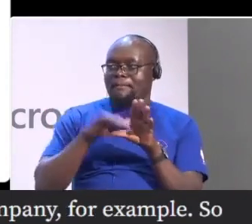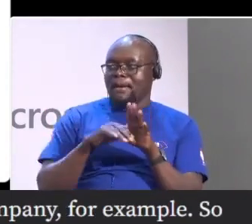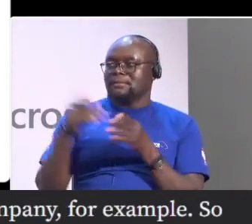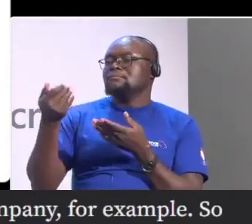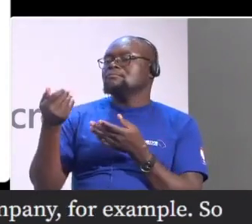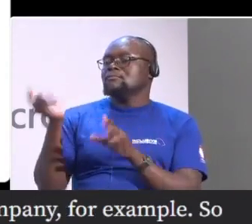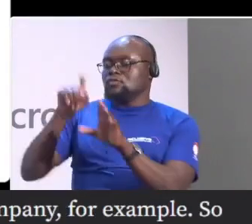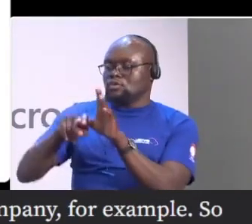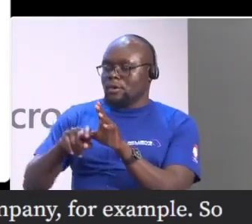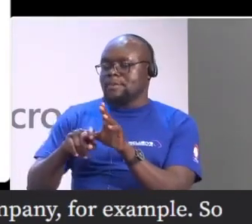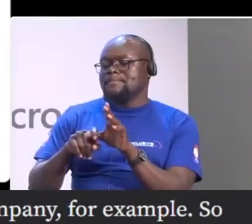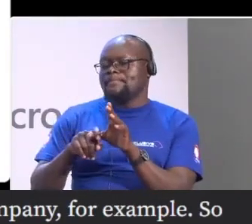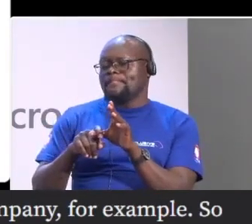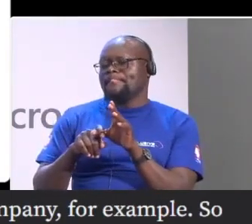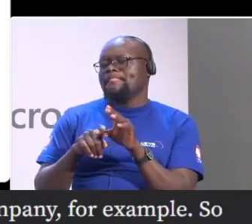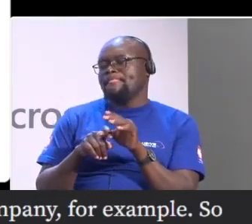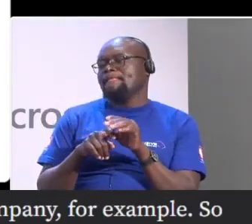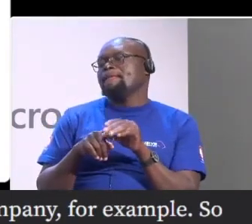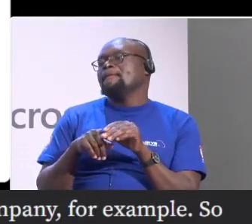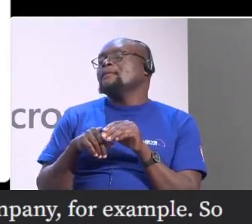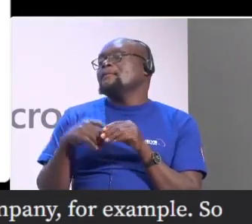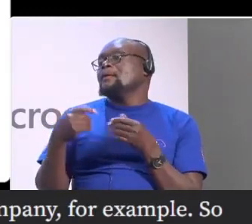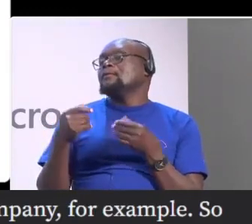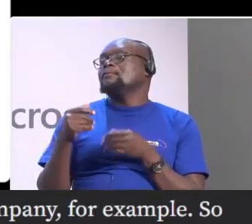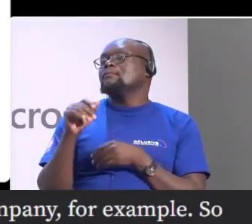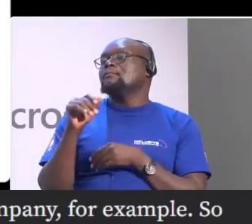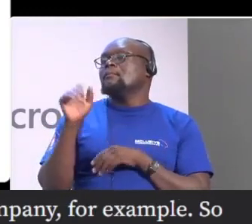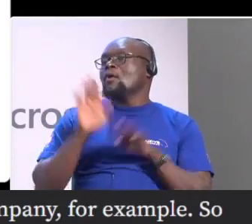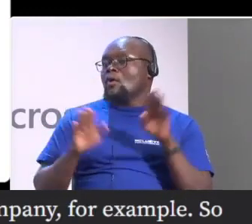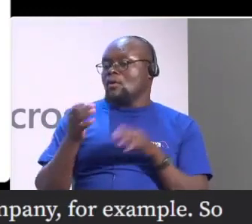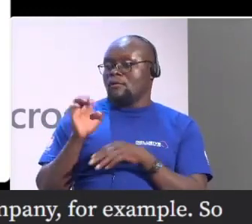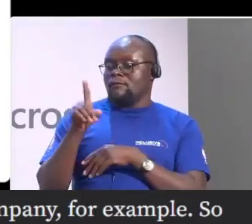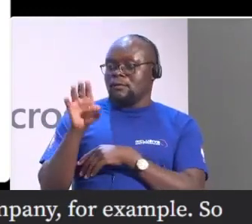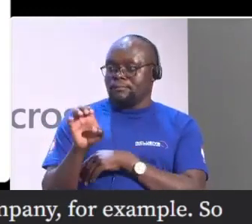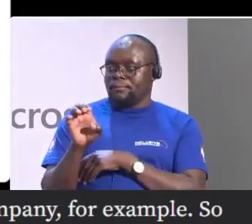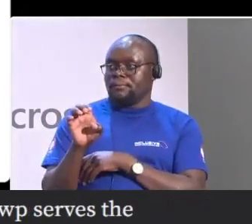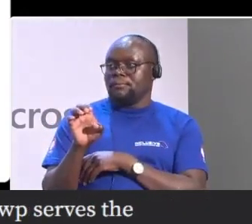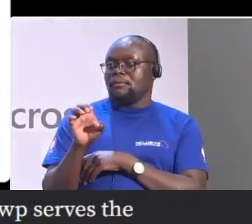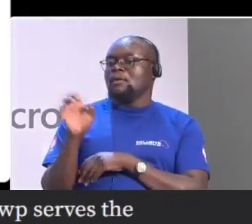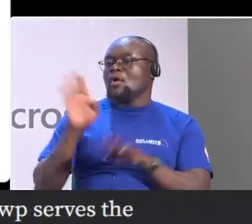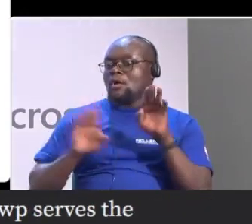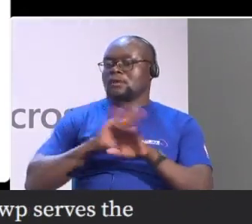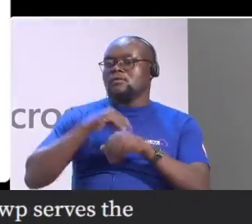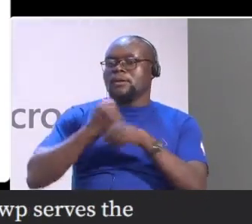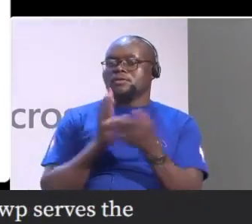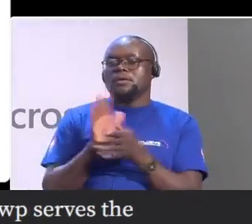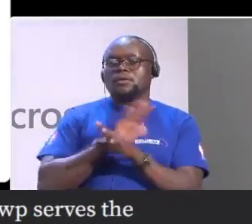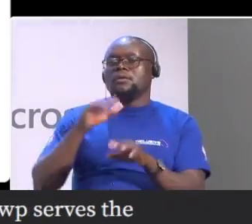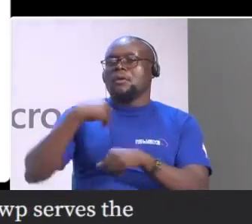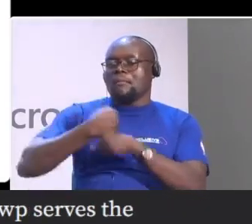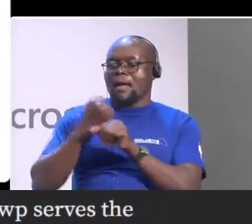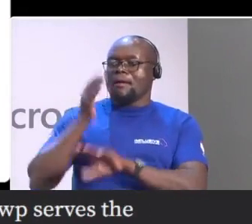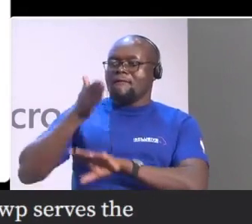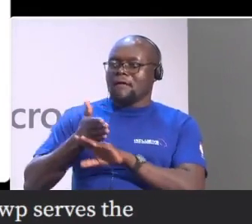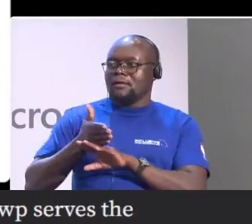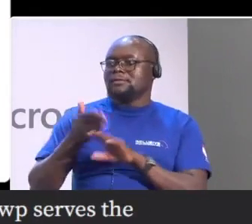sign off on a code of conduct, and that code of conduct makes sure that you don't make false claims,